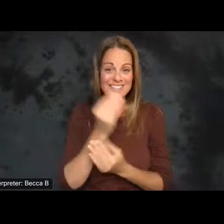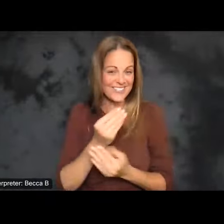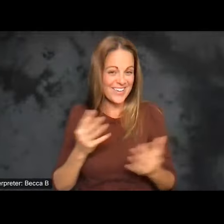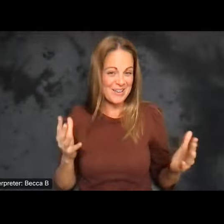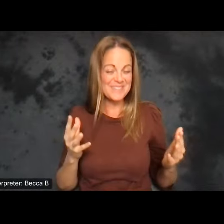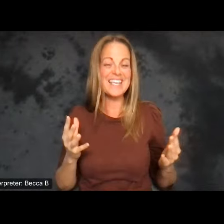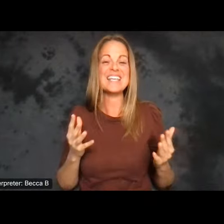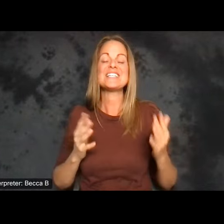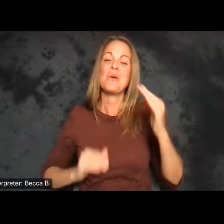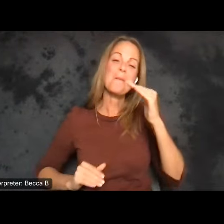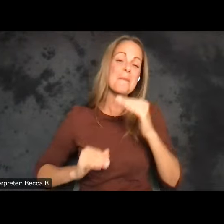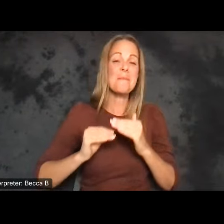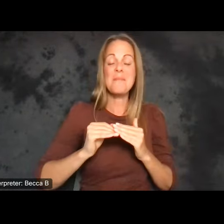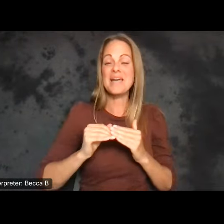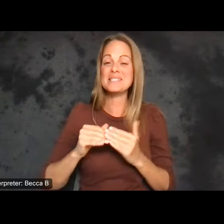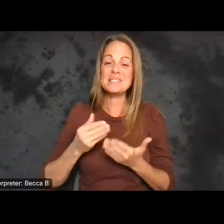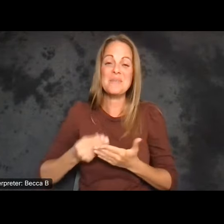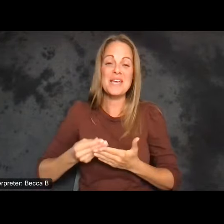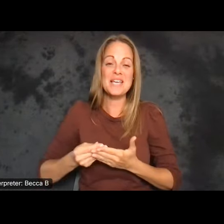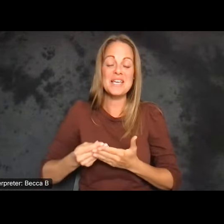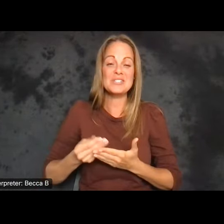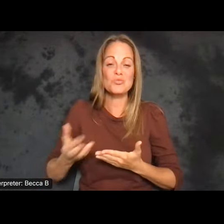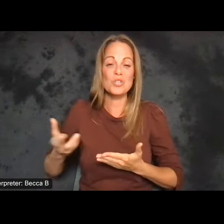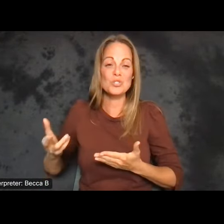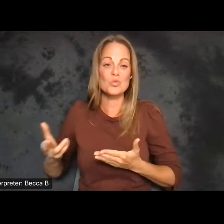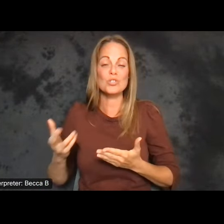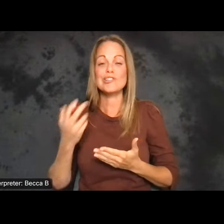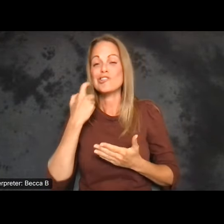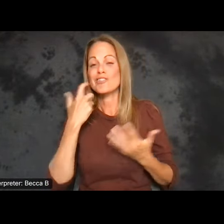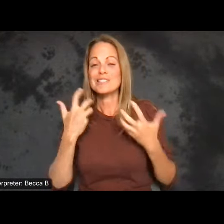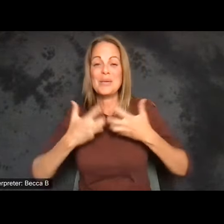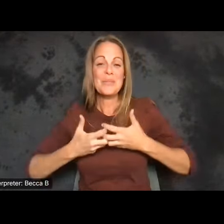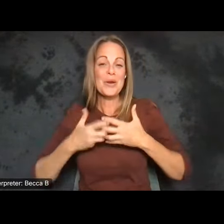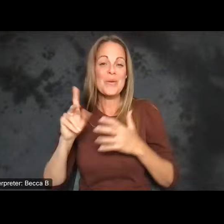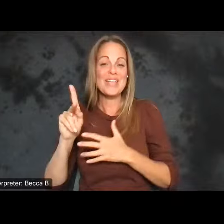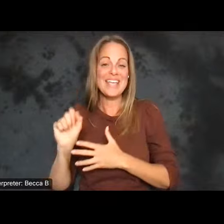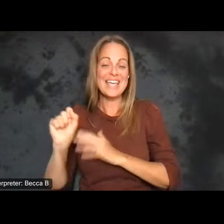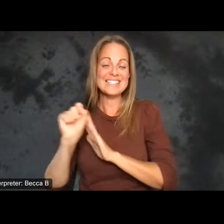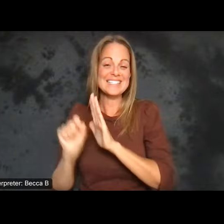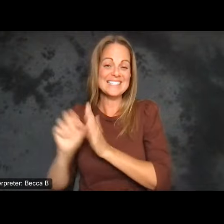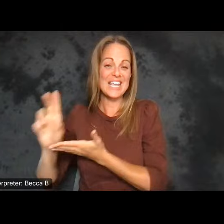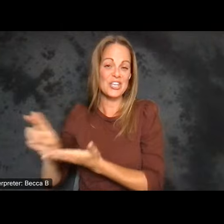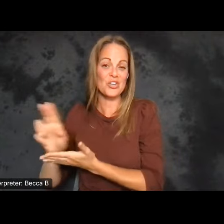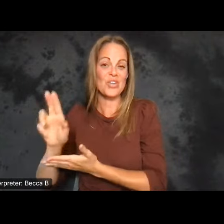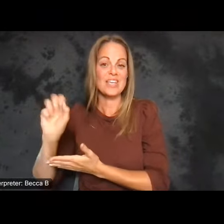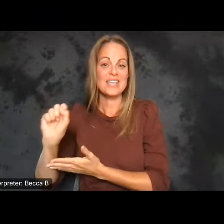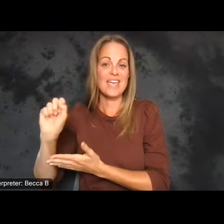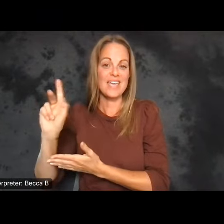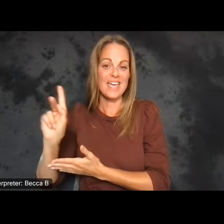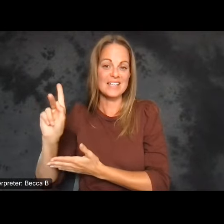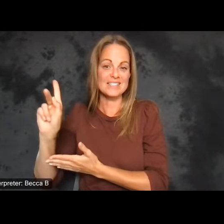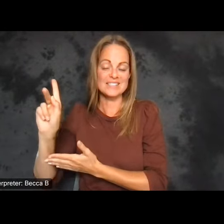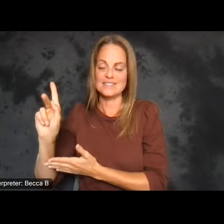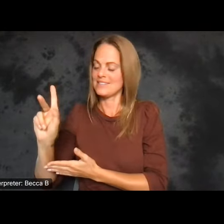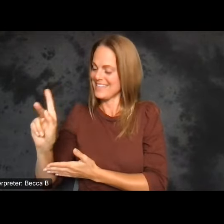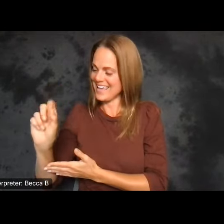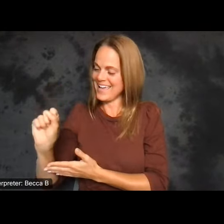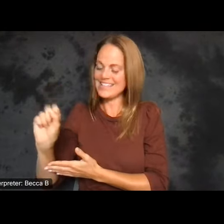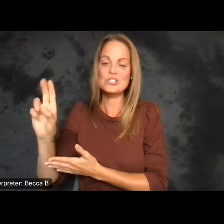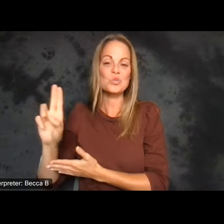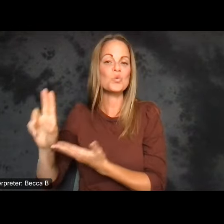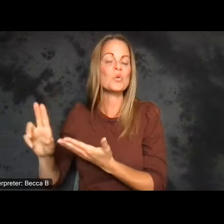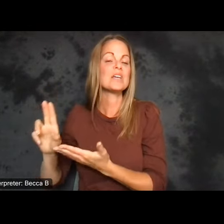state resources, KHP recently partnered with Kansas State University in Salina, or KSU Salina, in planning for construction